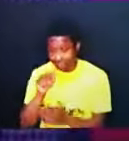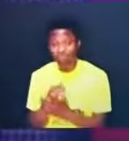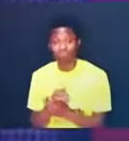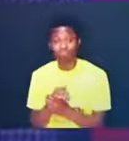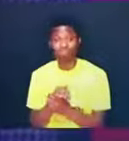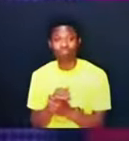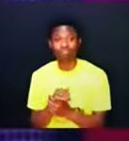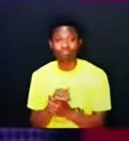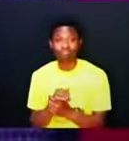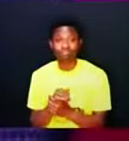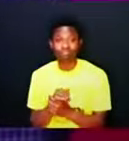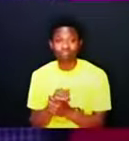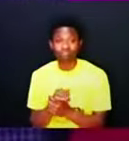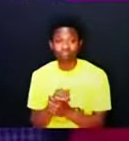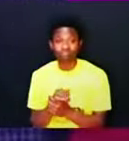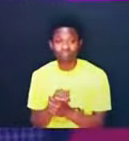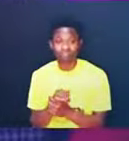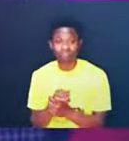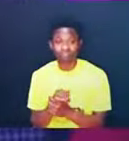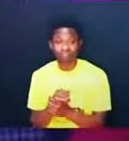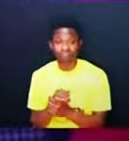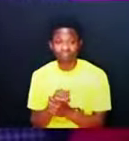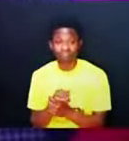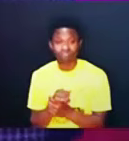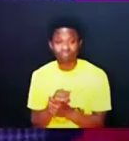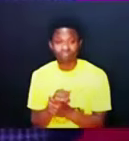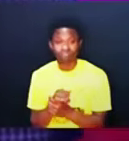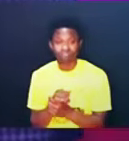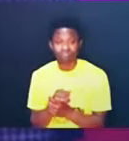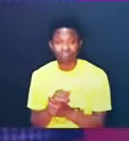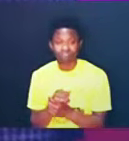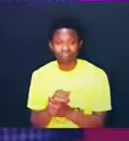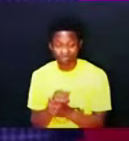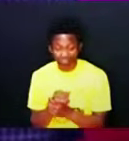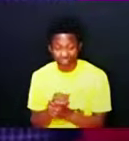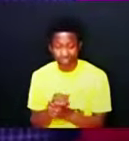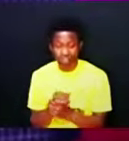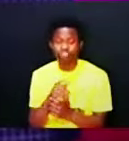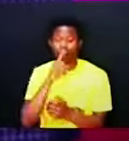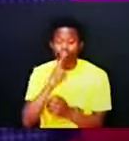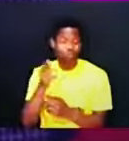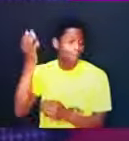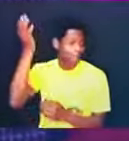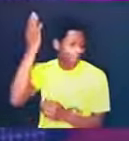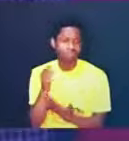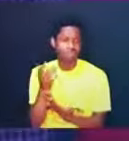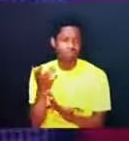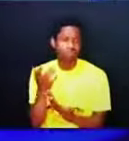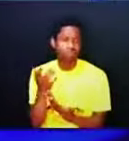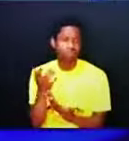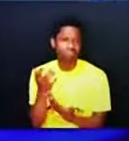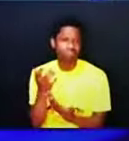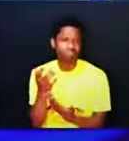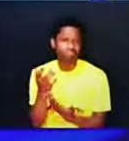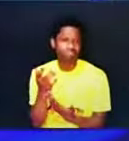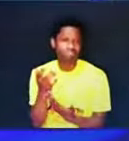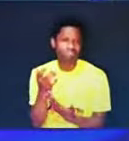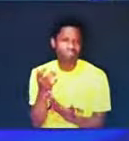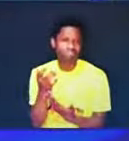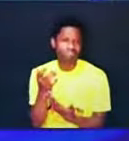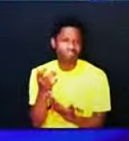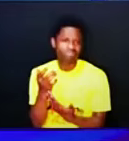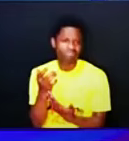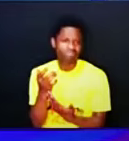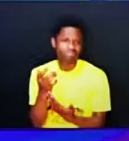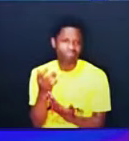See, he makes some excuse. Even though I was once a blasphemer, he didn't go straight to